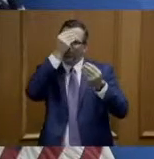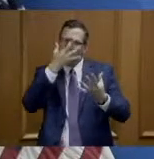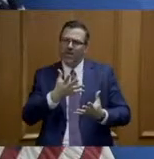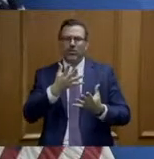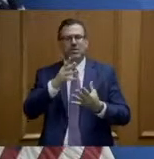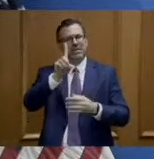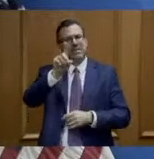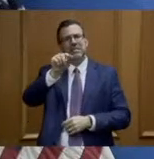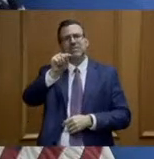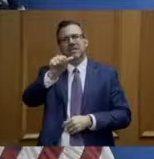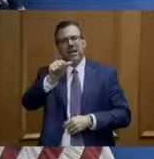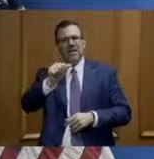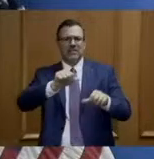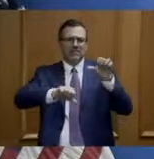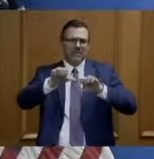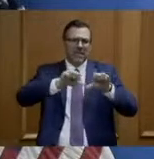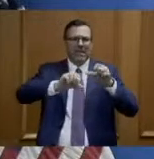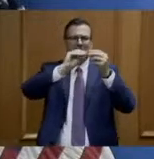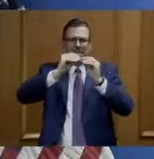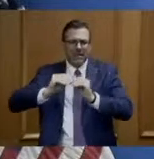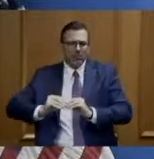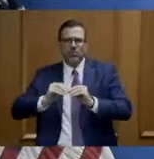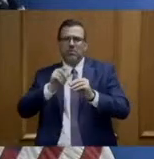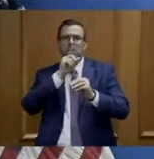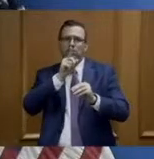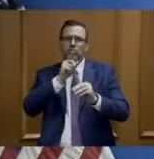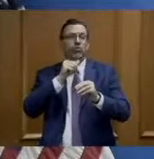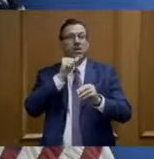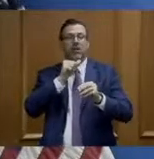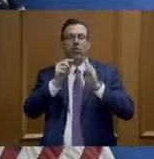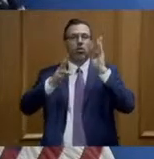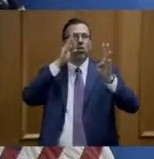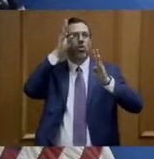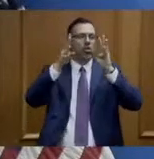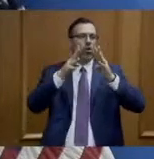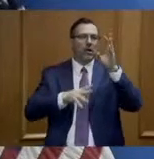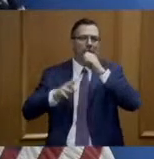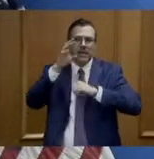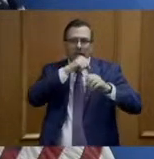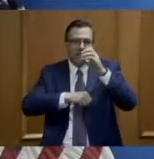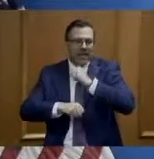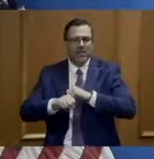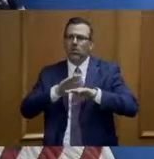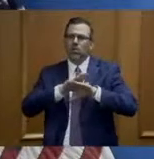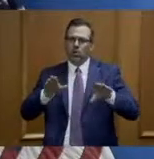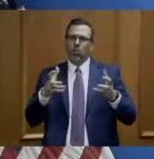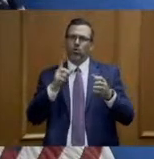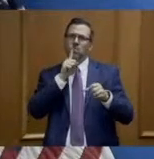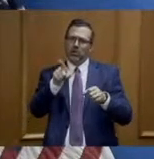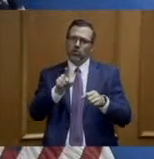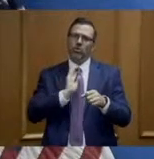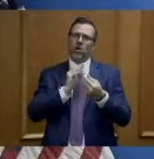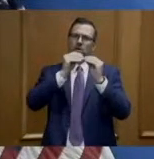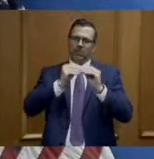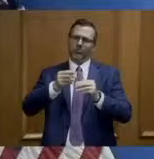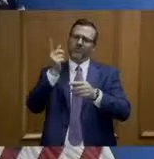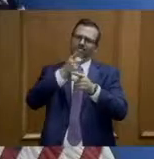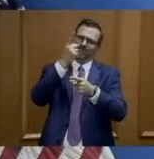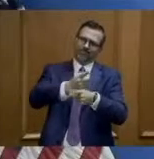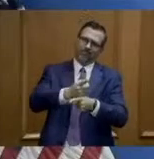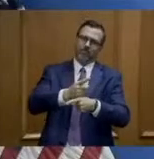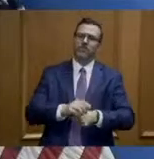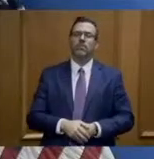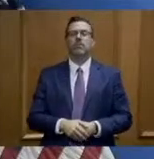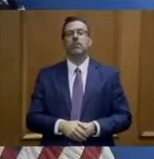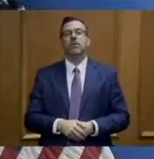so critically important as we try to understand this novel virus. As a part of our data auditing process,